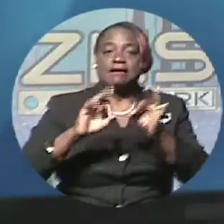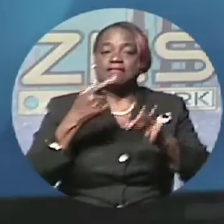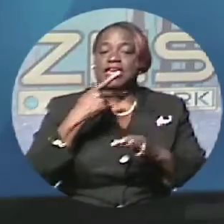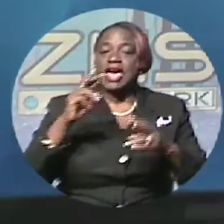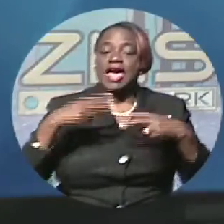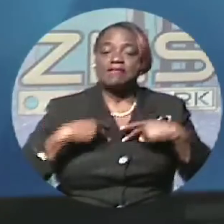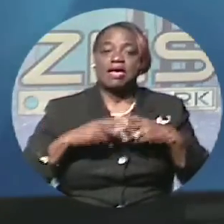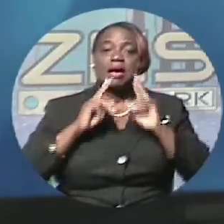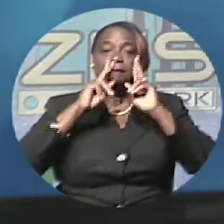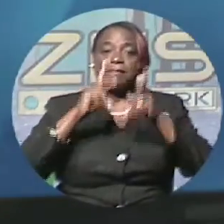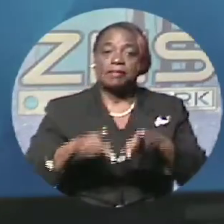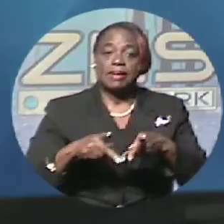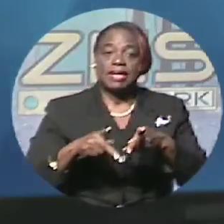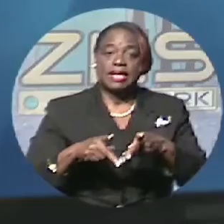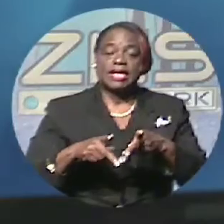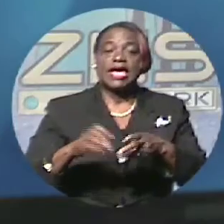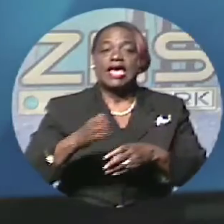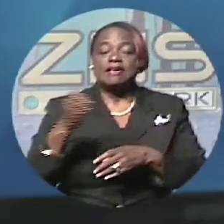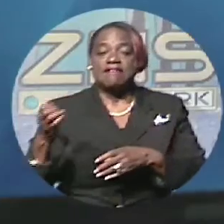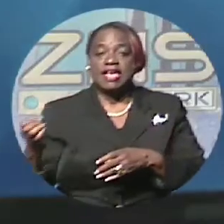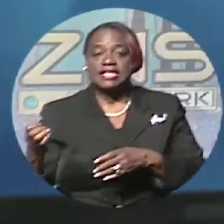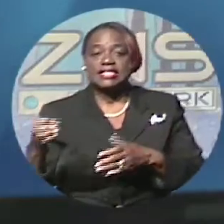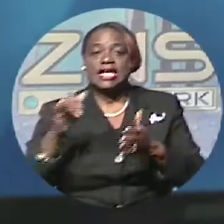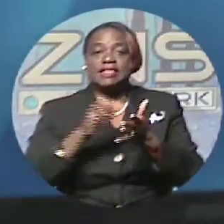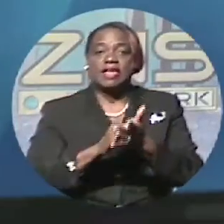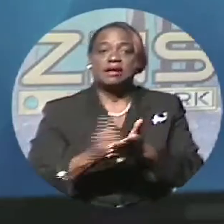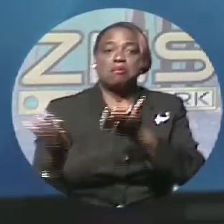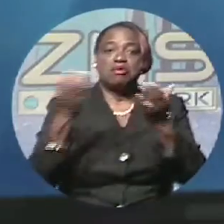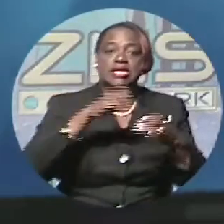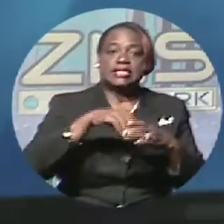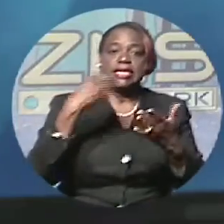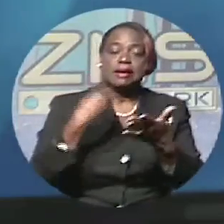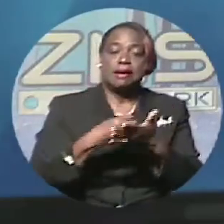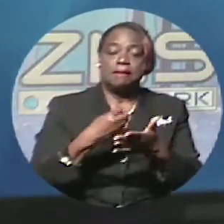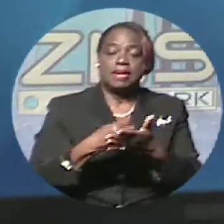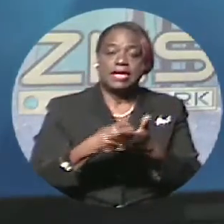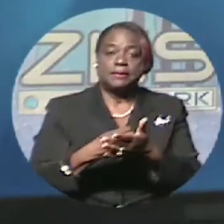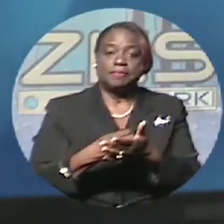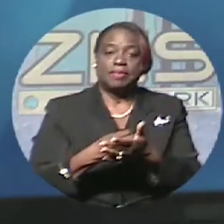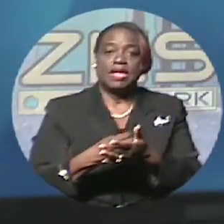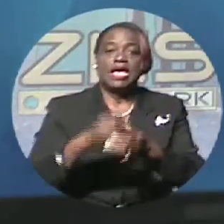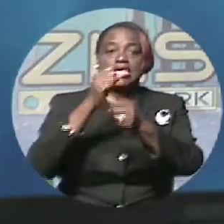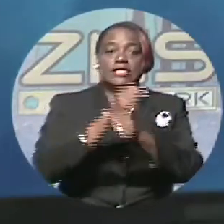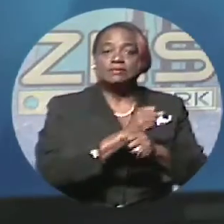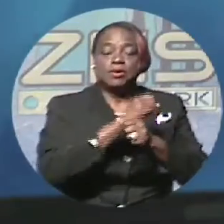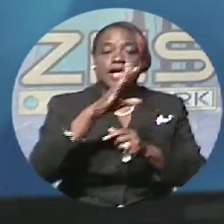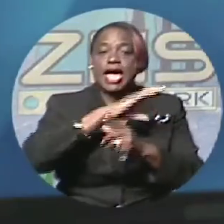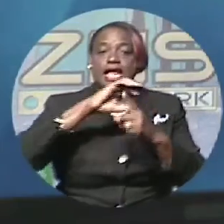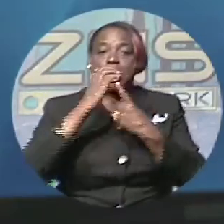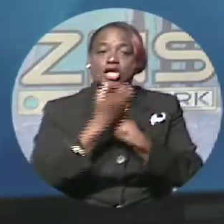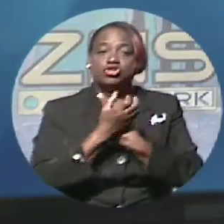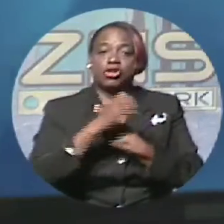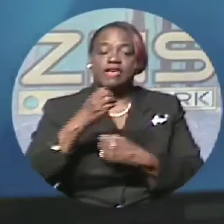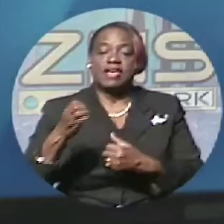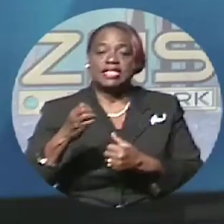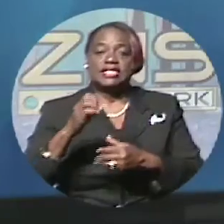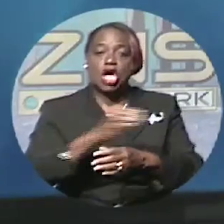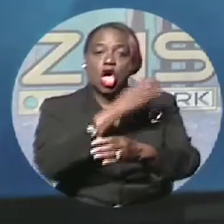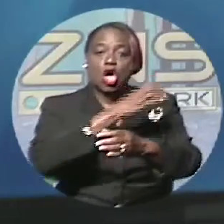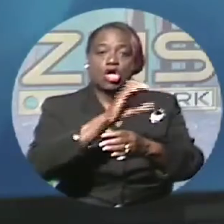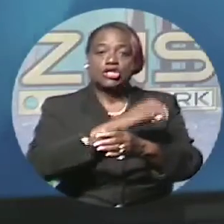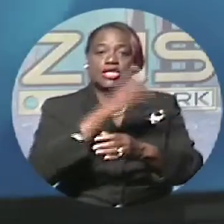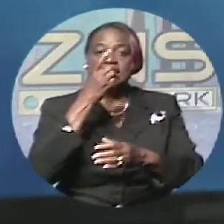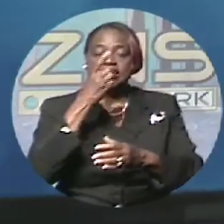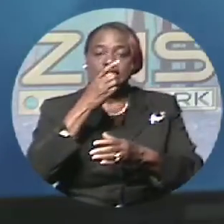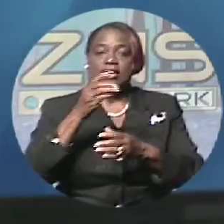that generates revenue either from ticket sales or other related activities. These include sporting and cultural events, concerts, dinner